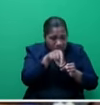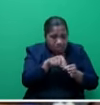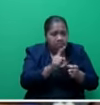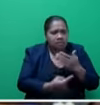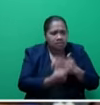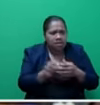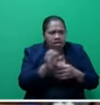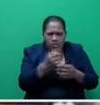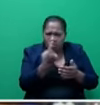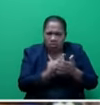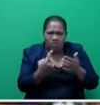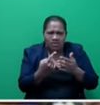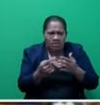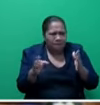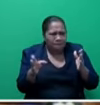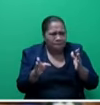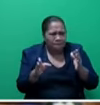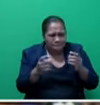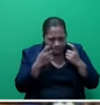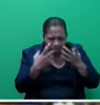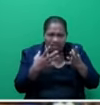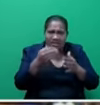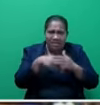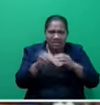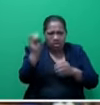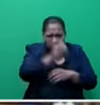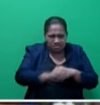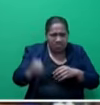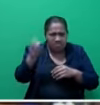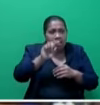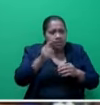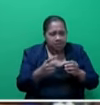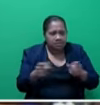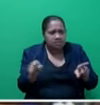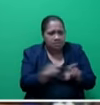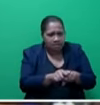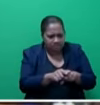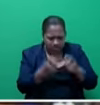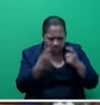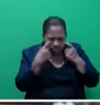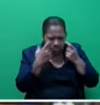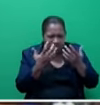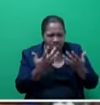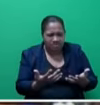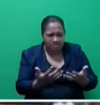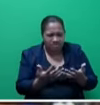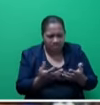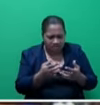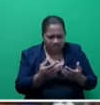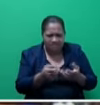the ozone layer but also were contributing significantly towards climate warming. Fiji officially ratified